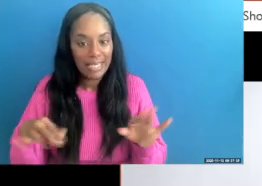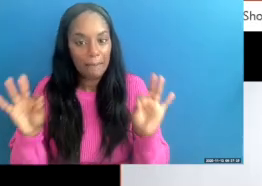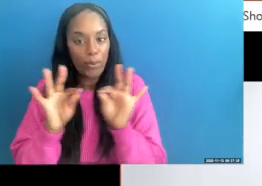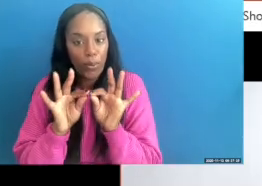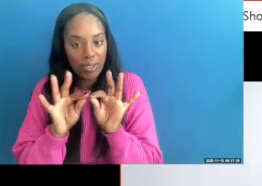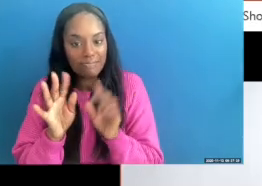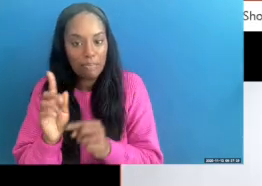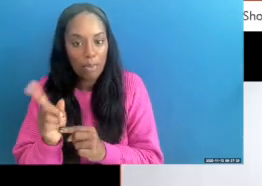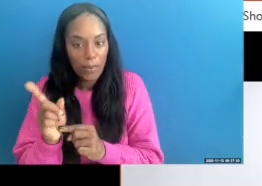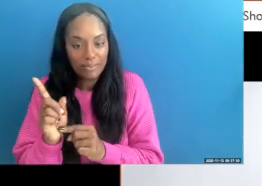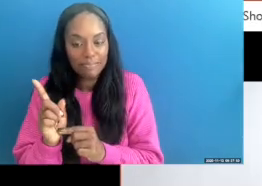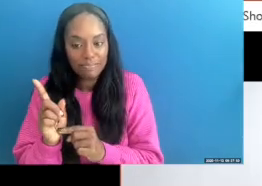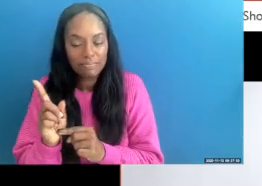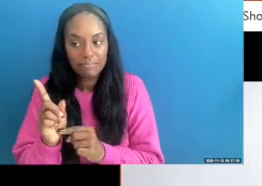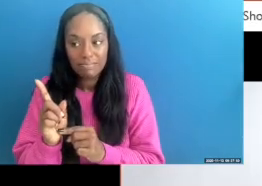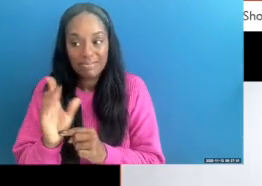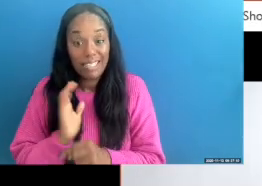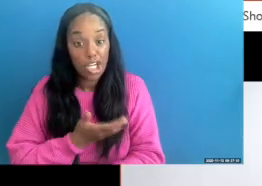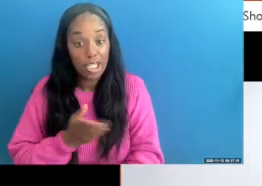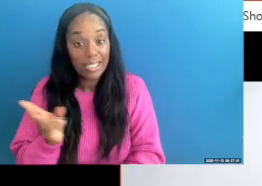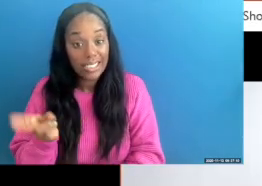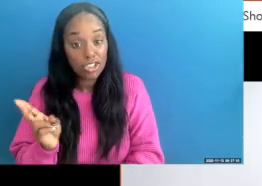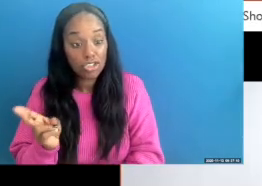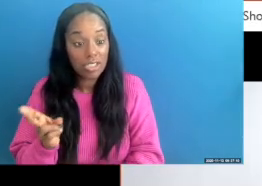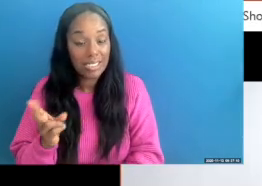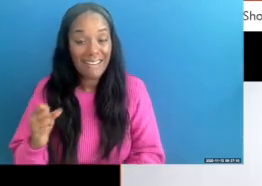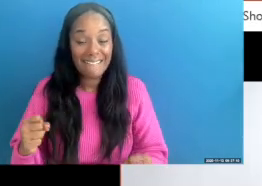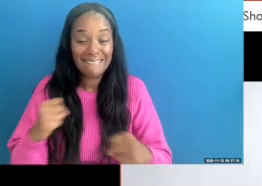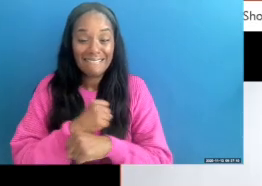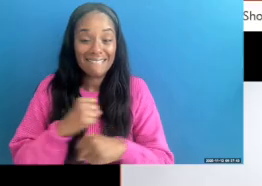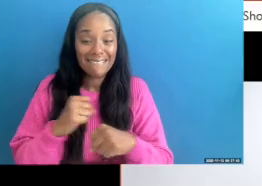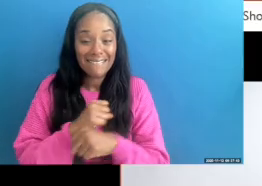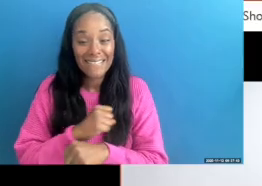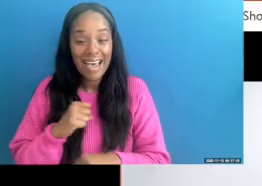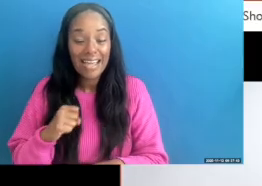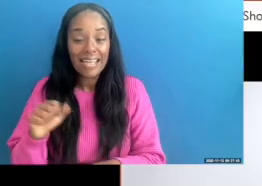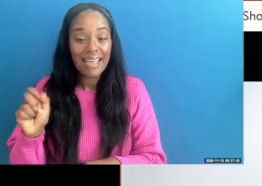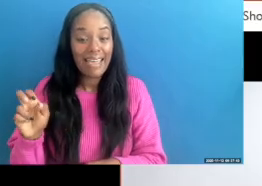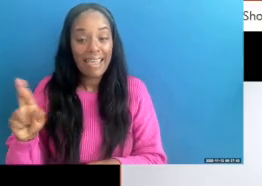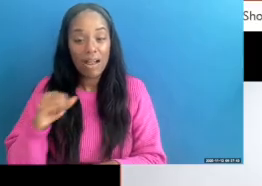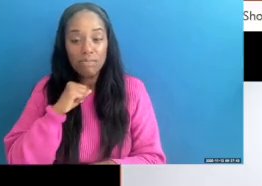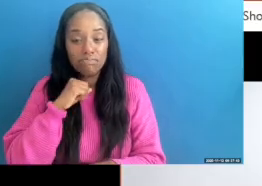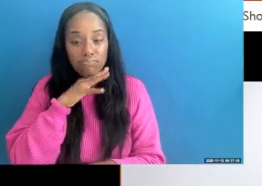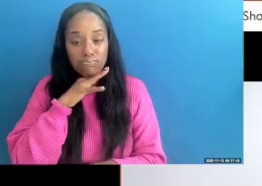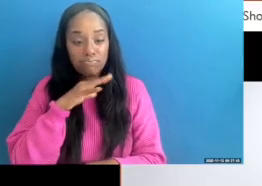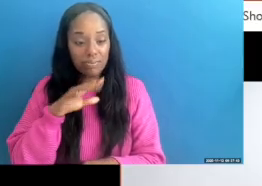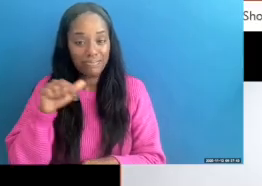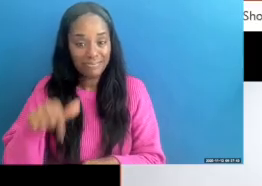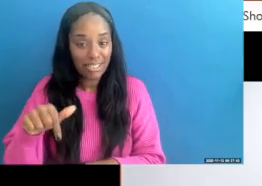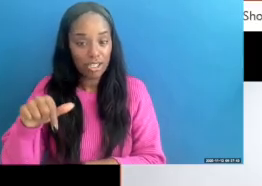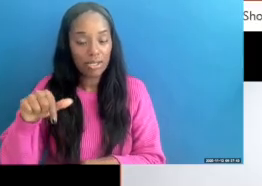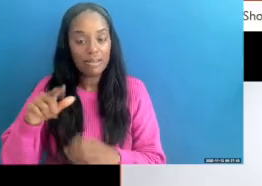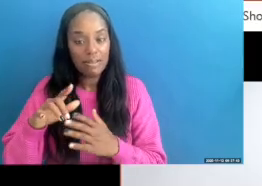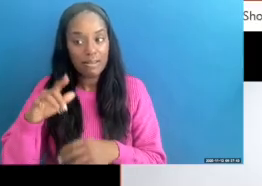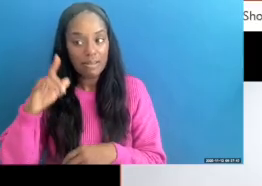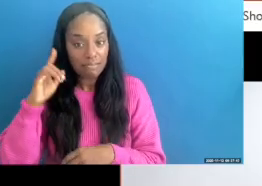important moment in our history of fighting air pollution in the state of California. For those of you who don't know,